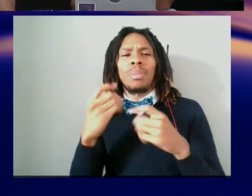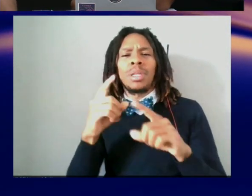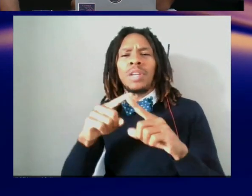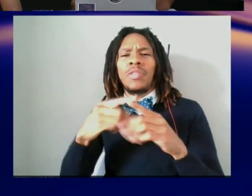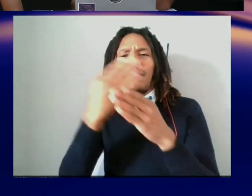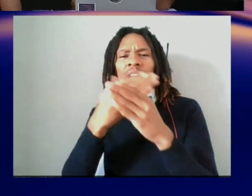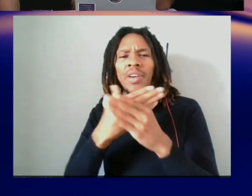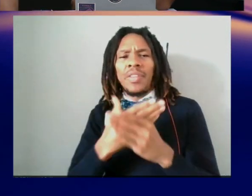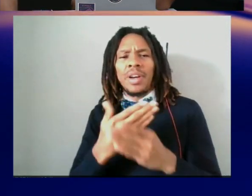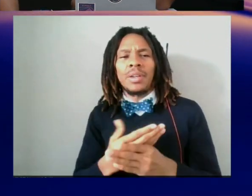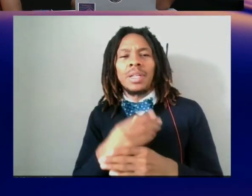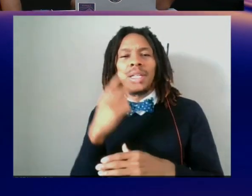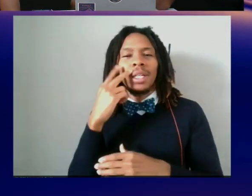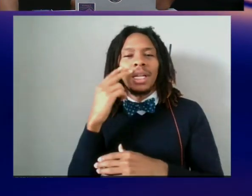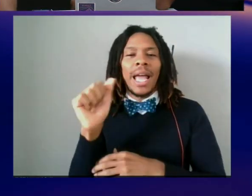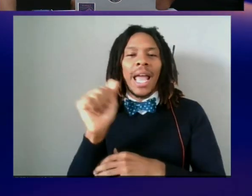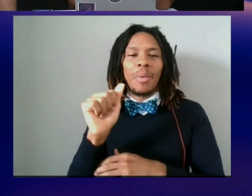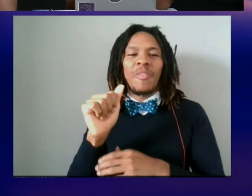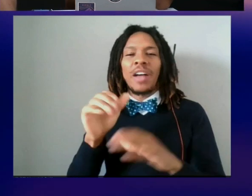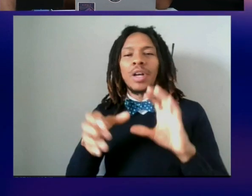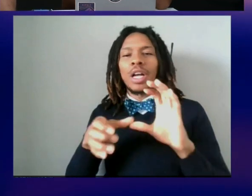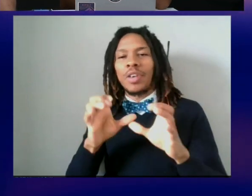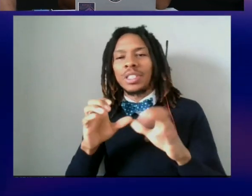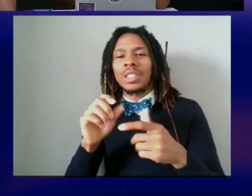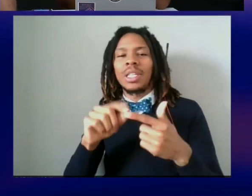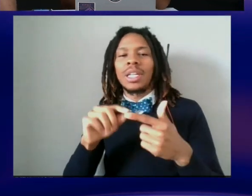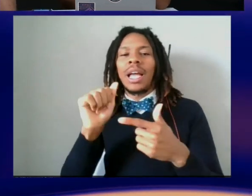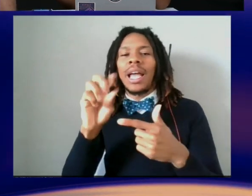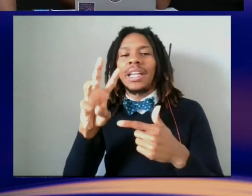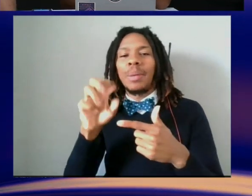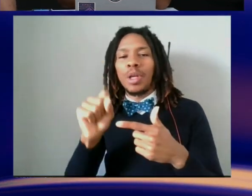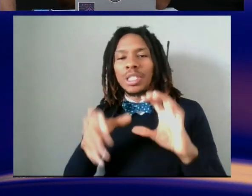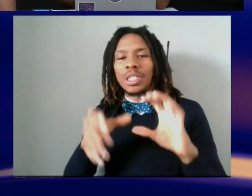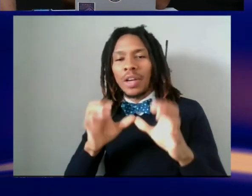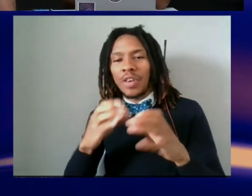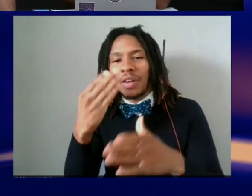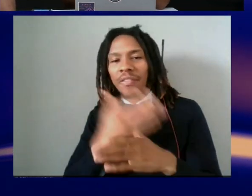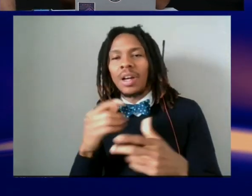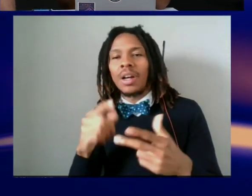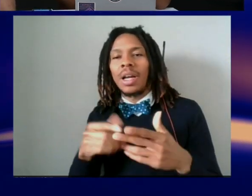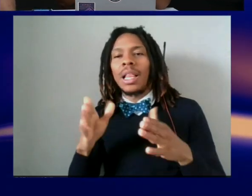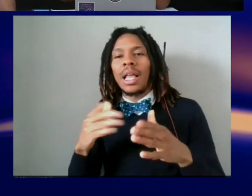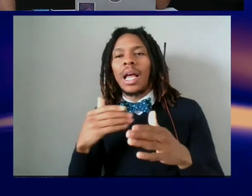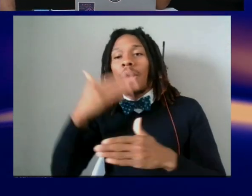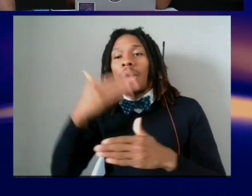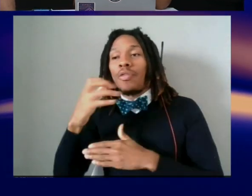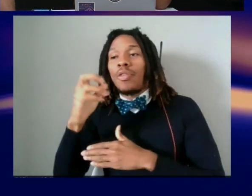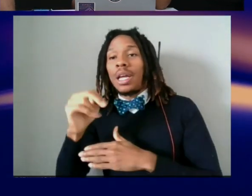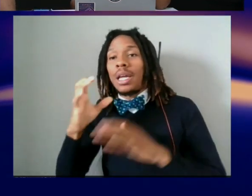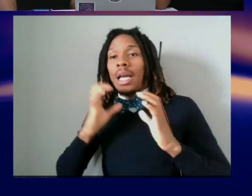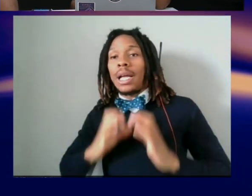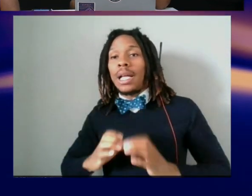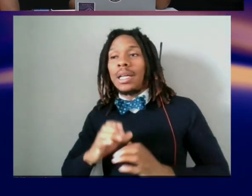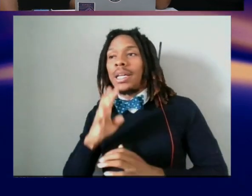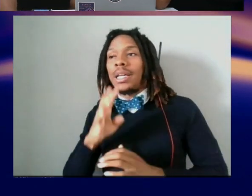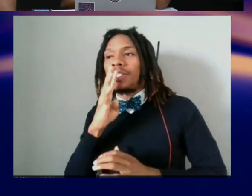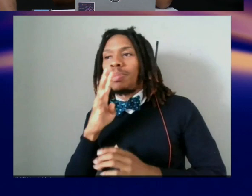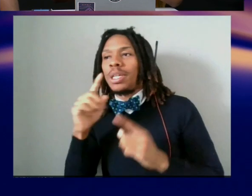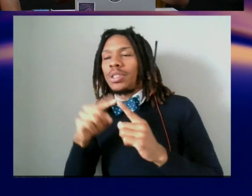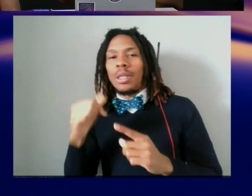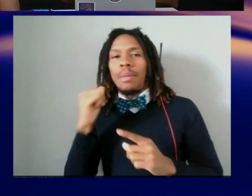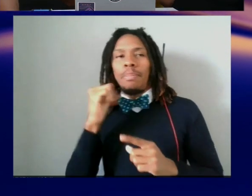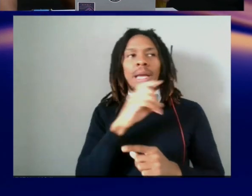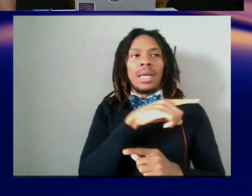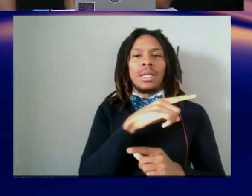things like the Amplify configuration file, AWS configuration file, that allows my front end client to speak to the back end. Now let's